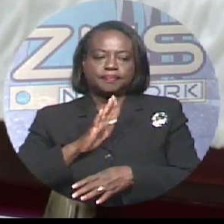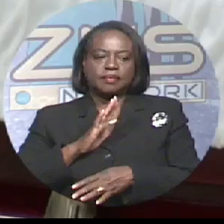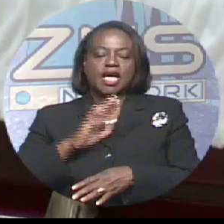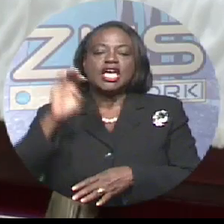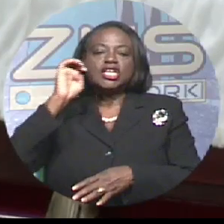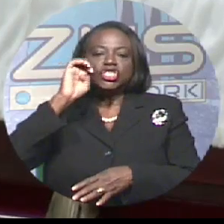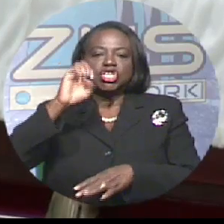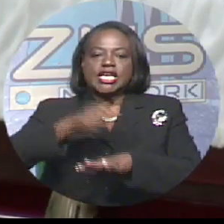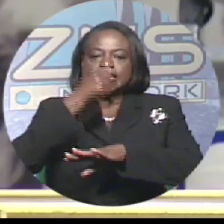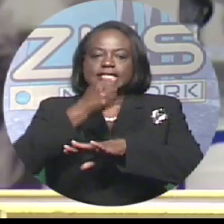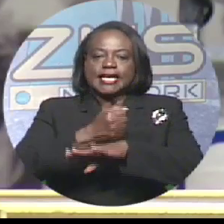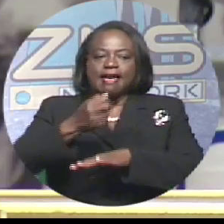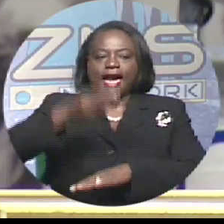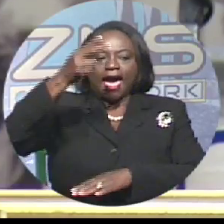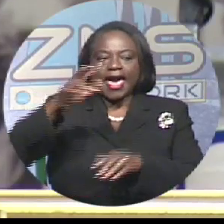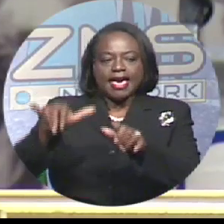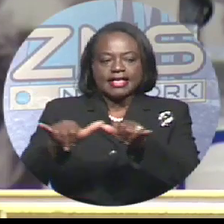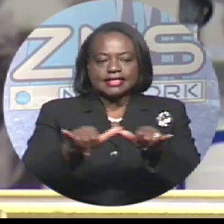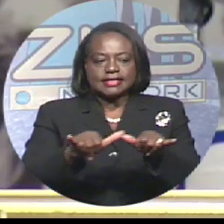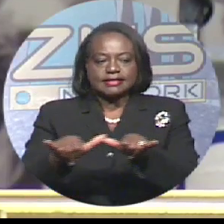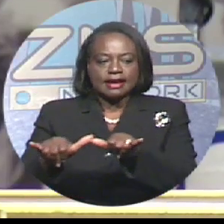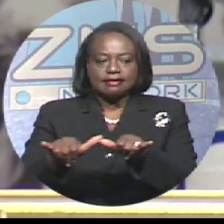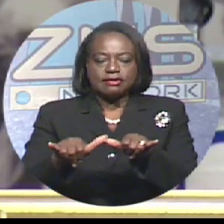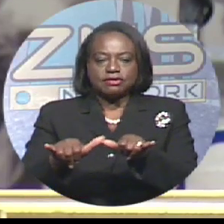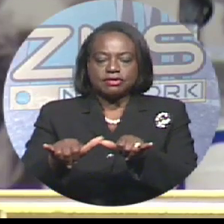she set a high standard.